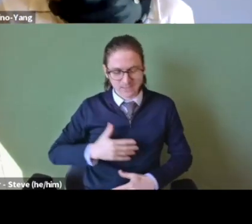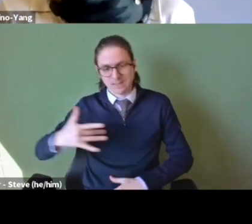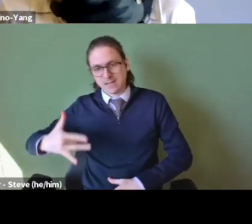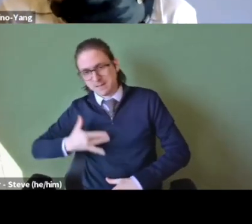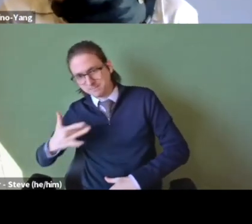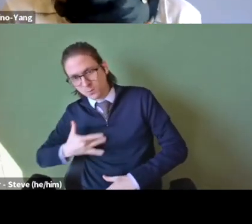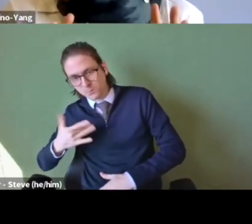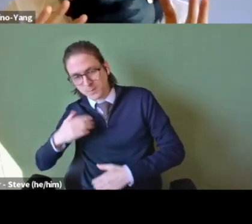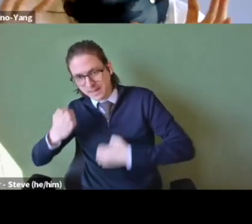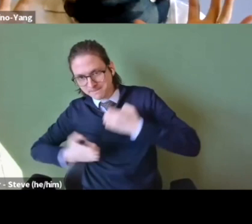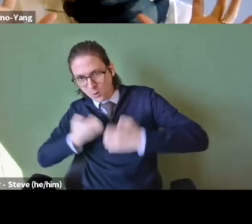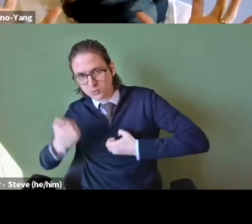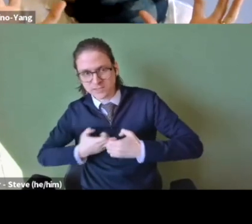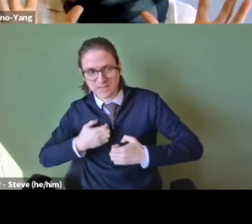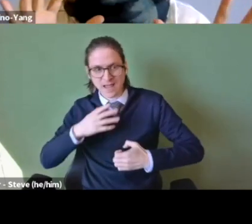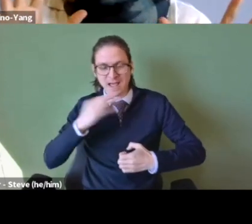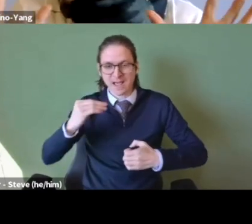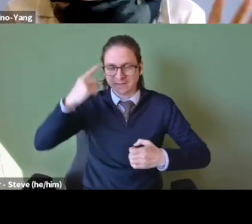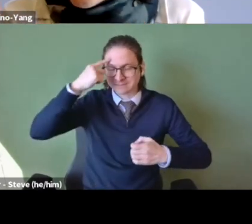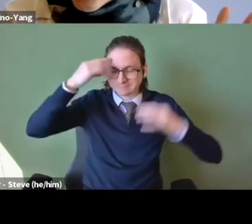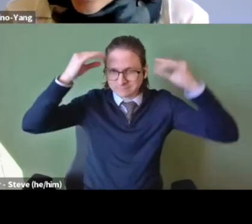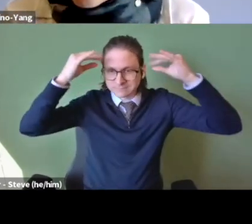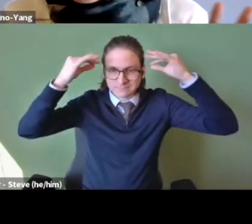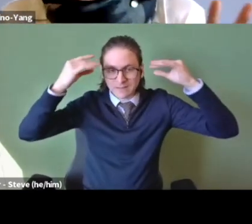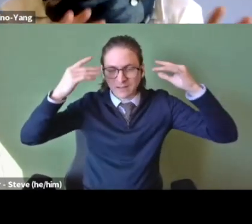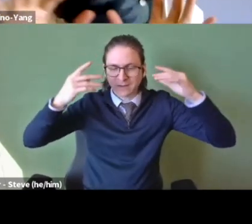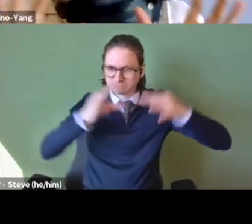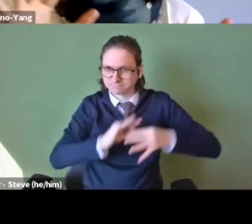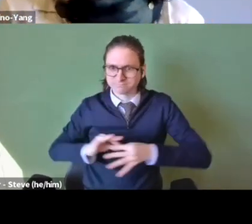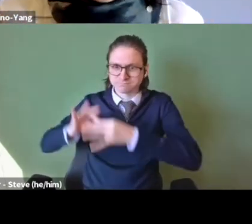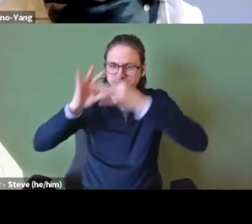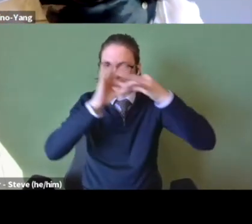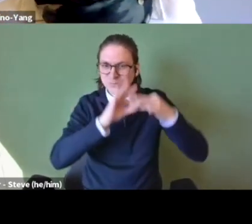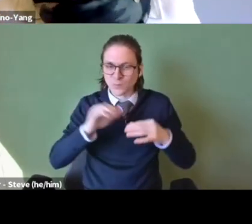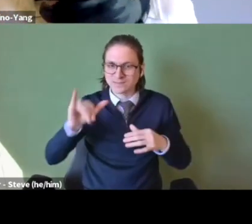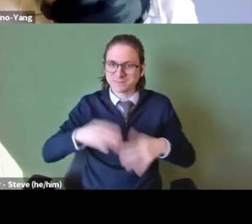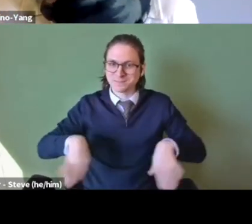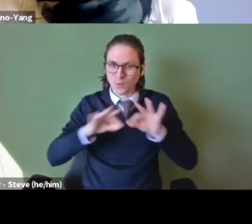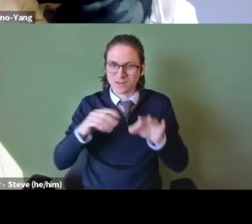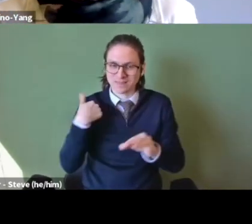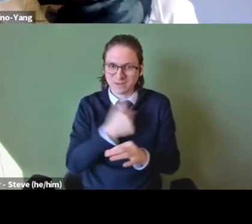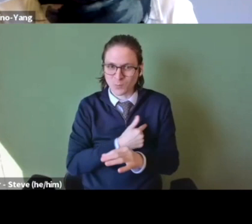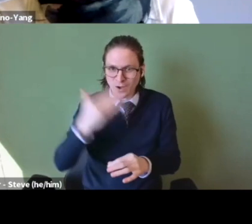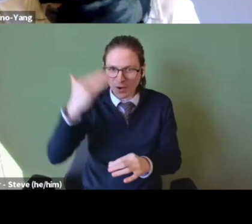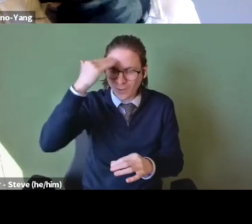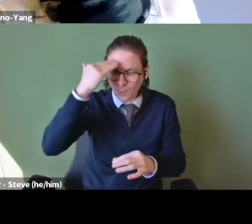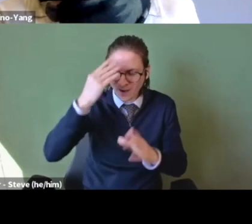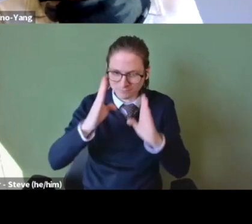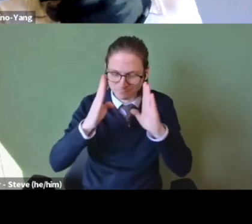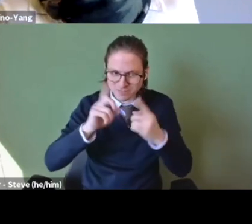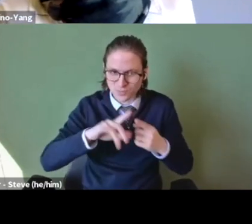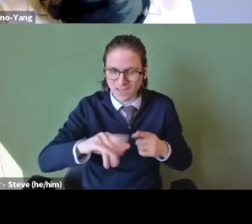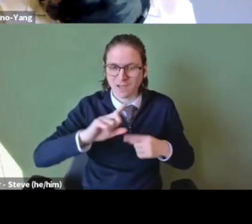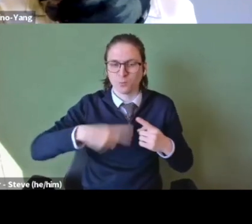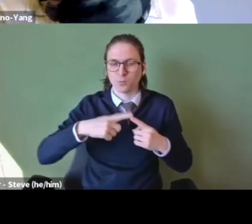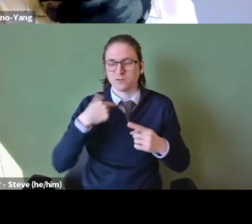really important for us to be cognizant of as we design educational and developmental environments for